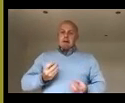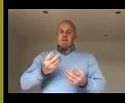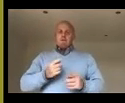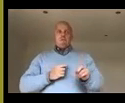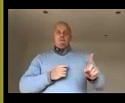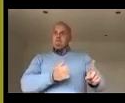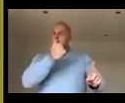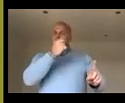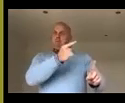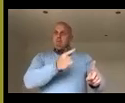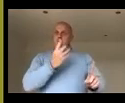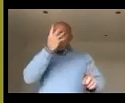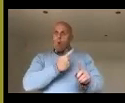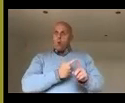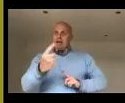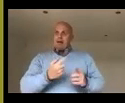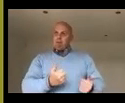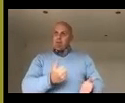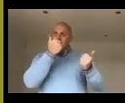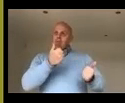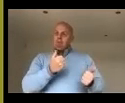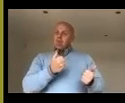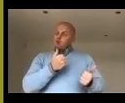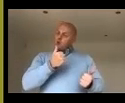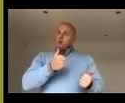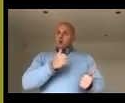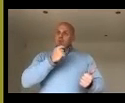respond a bit quicker. So 4 weeks is a decent